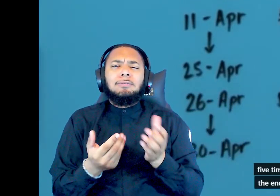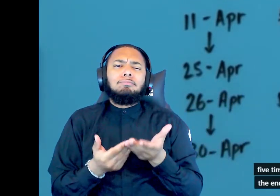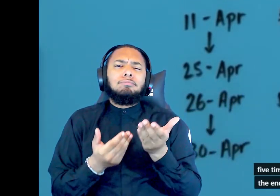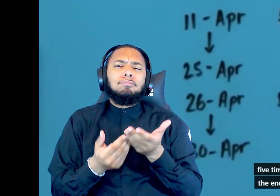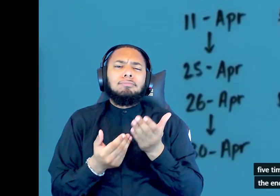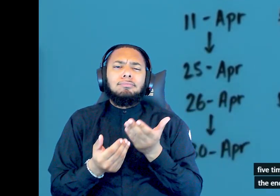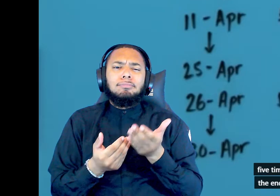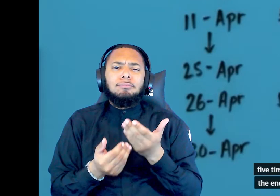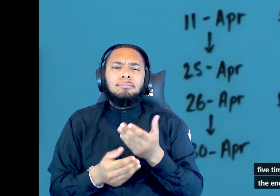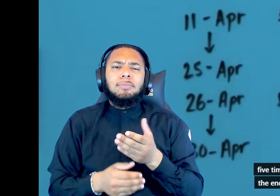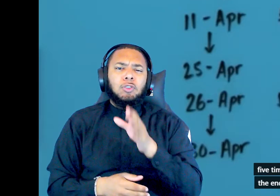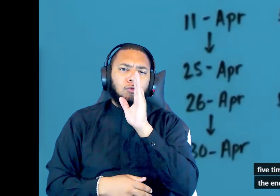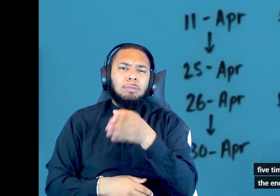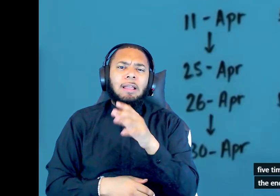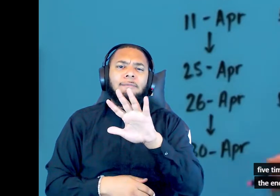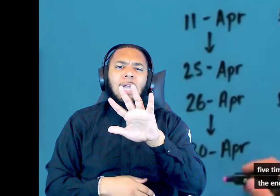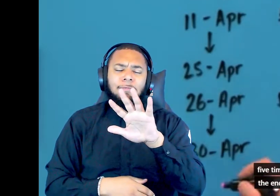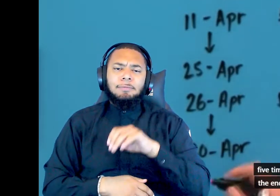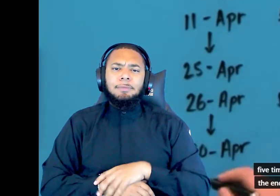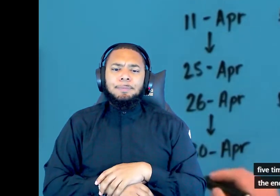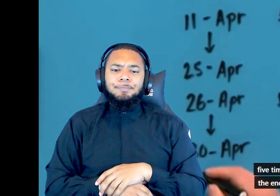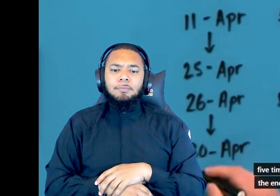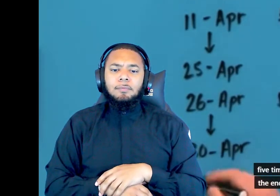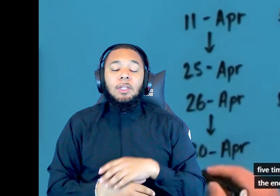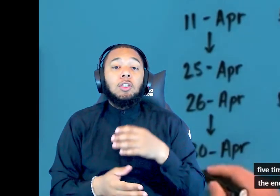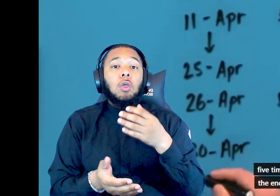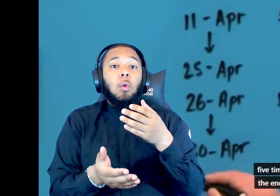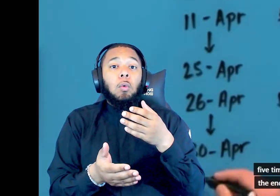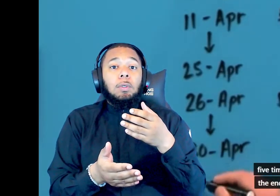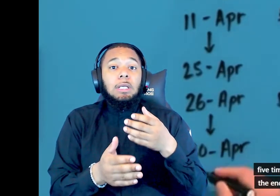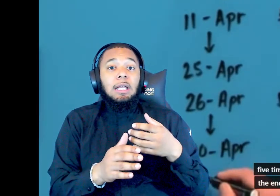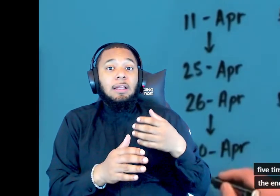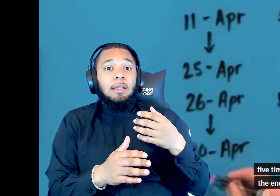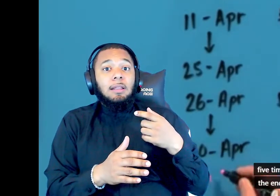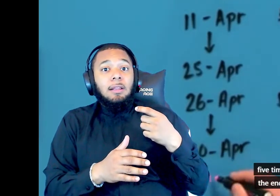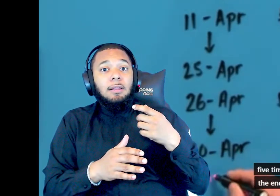times. So our finance charge at the end of this